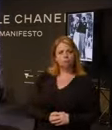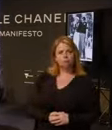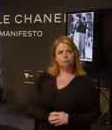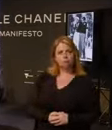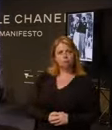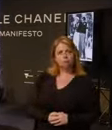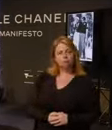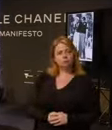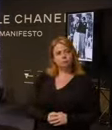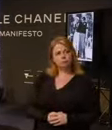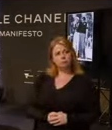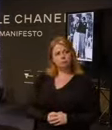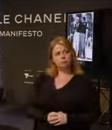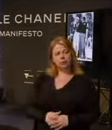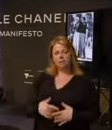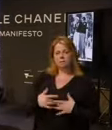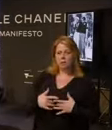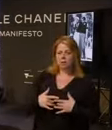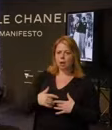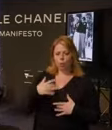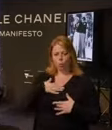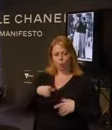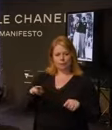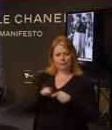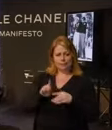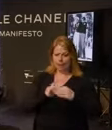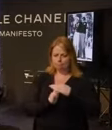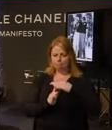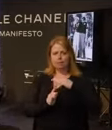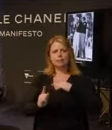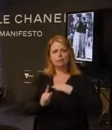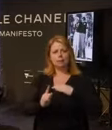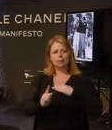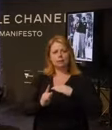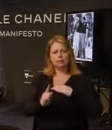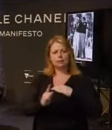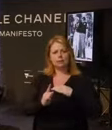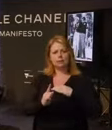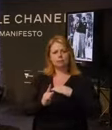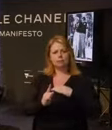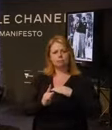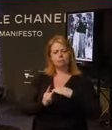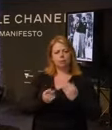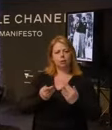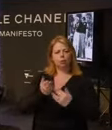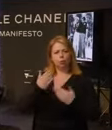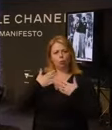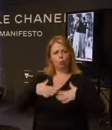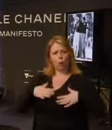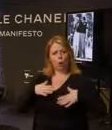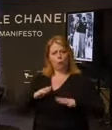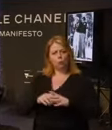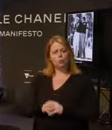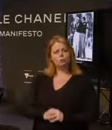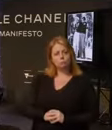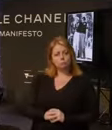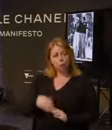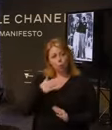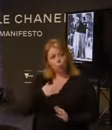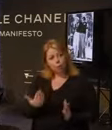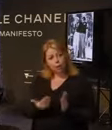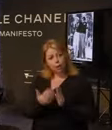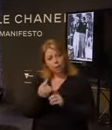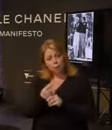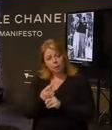have assert the same level of independence and presence through wearing of clothes. Yeah, if you'd like to sort of comment on that.